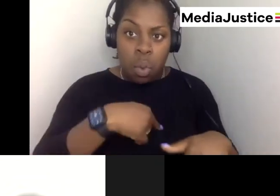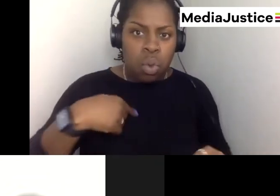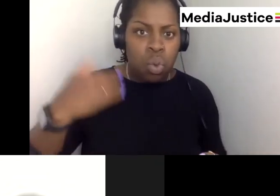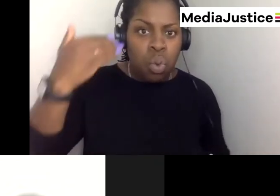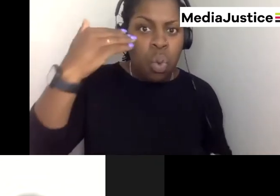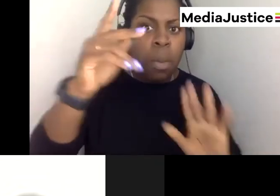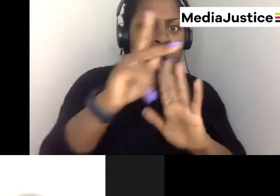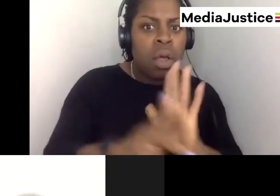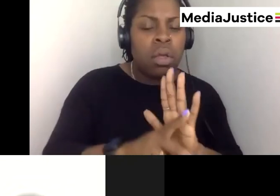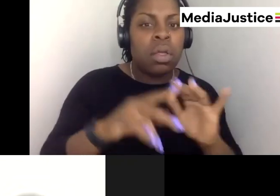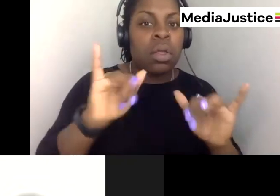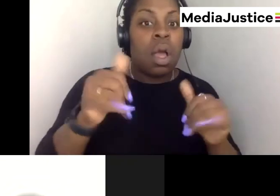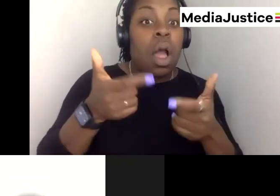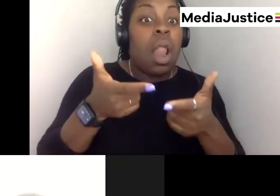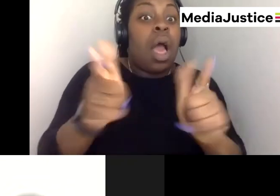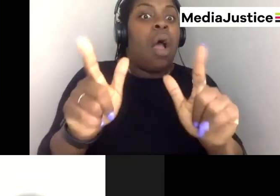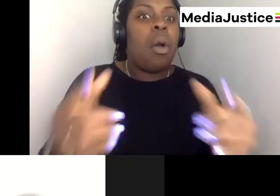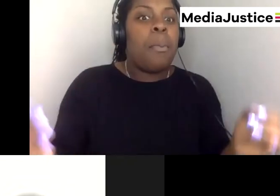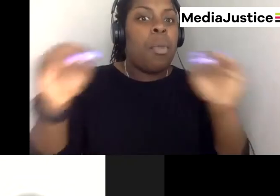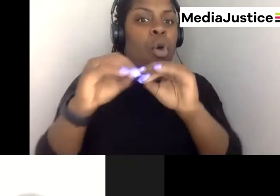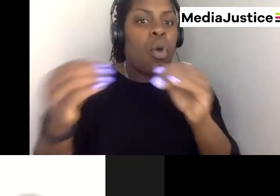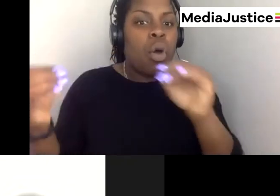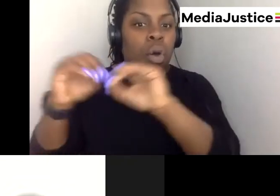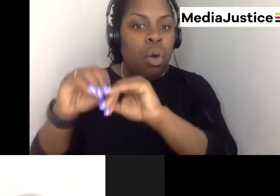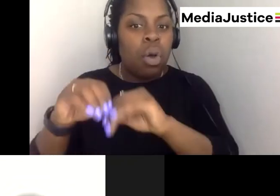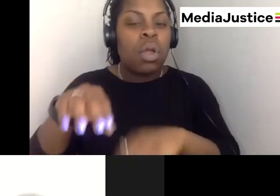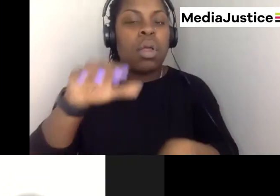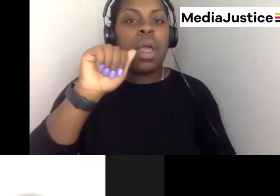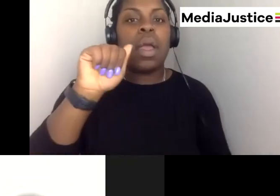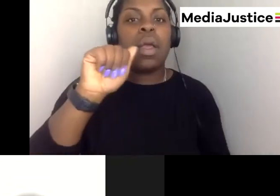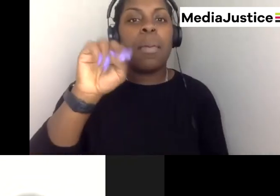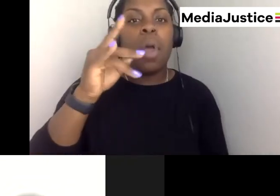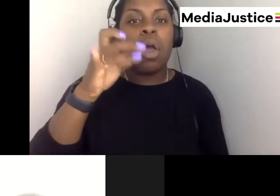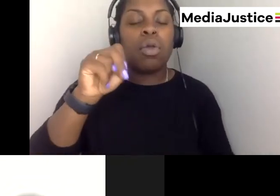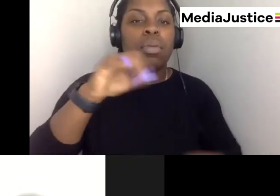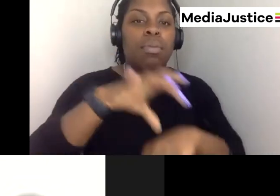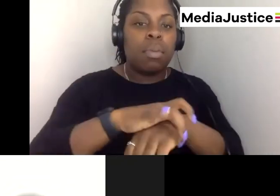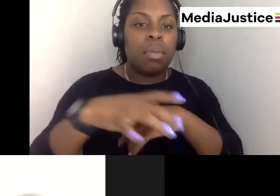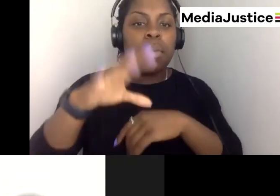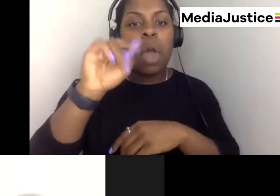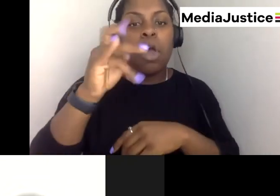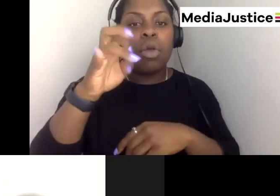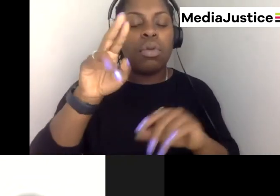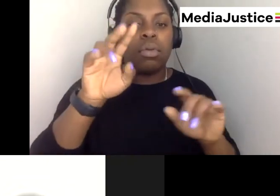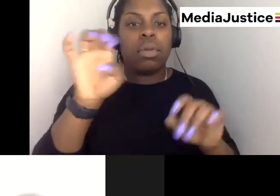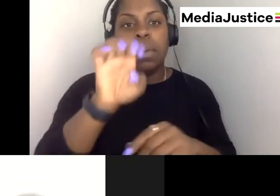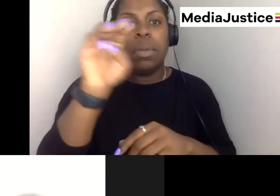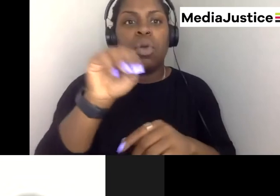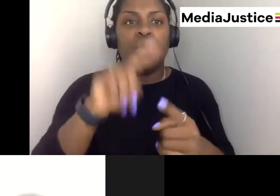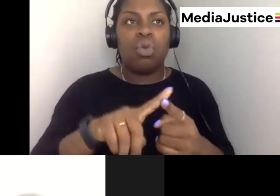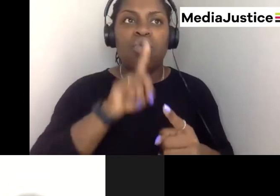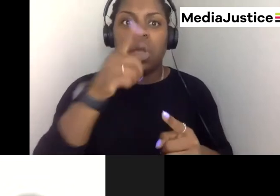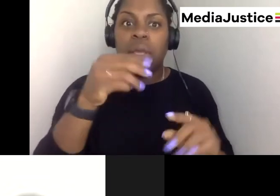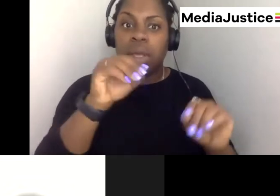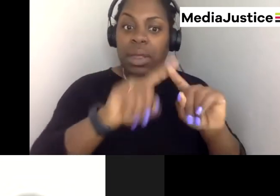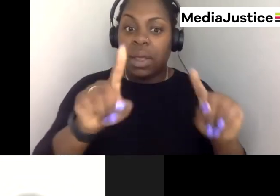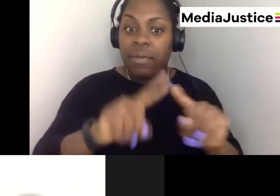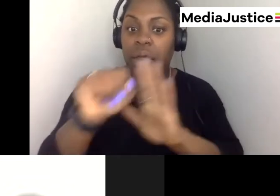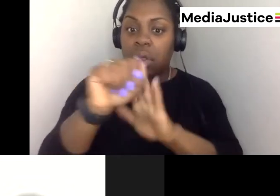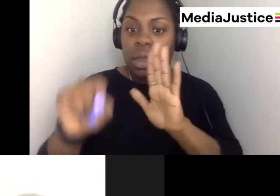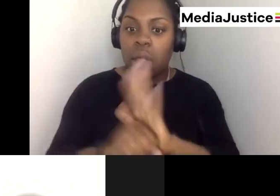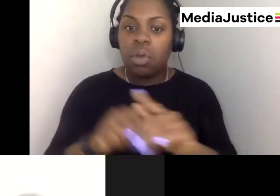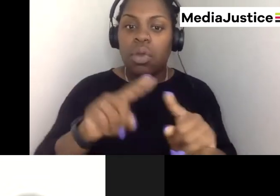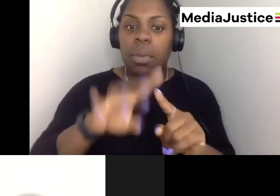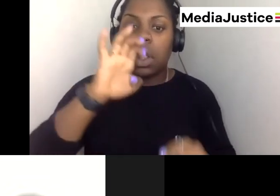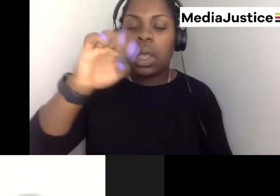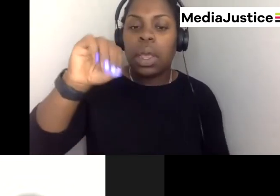that allow for ankle monitors and other forms of incarceration apparatus in different states. For example, in the